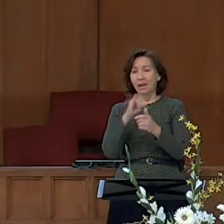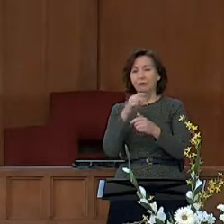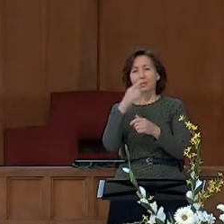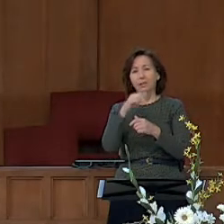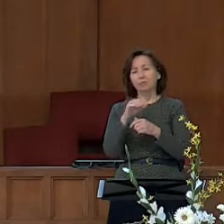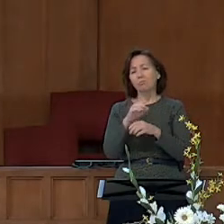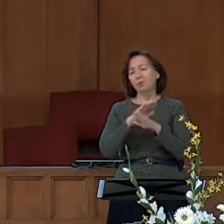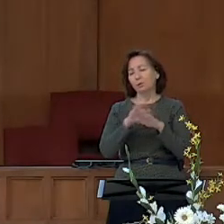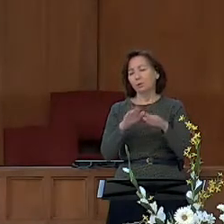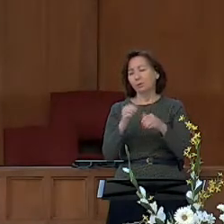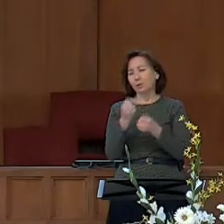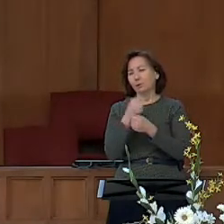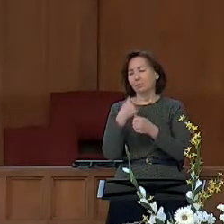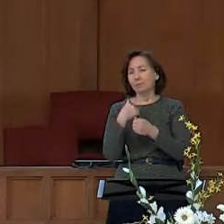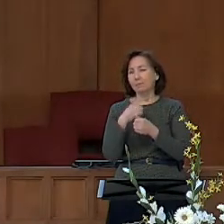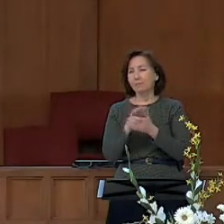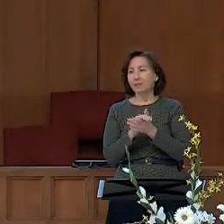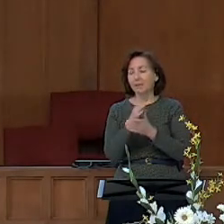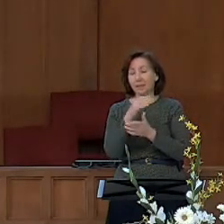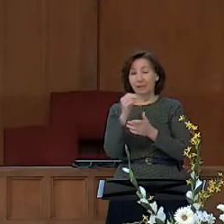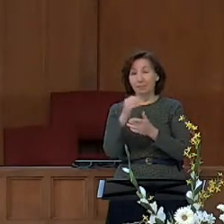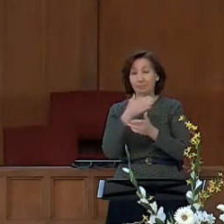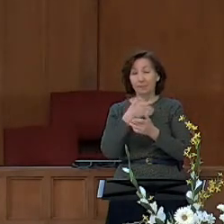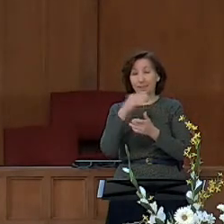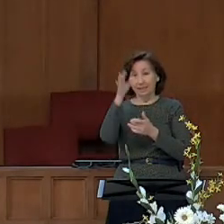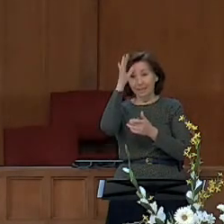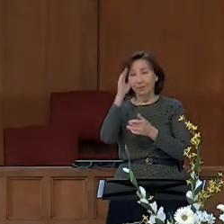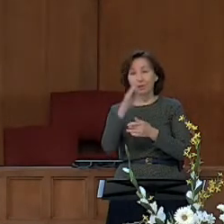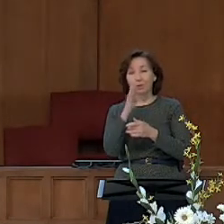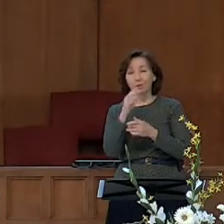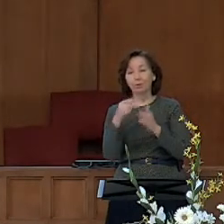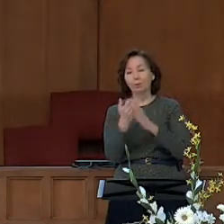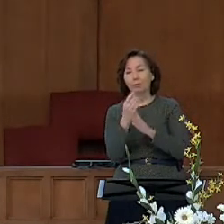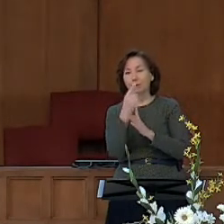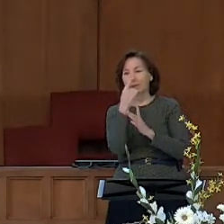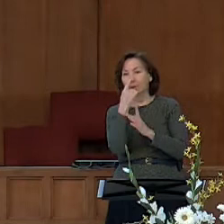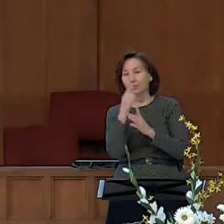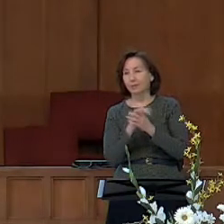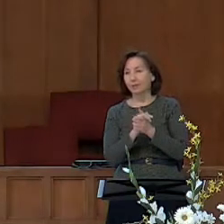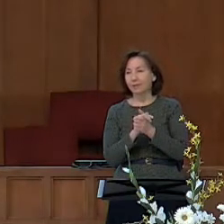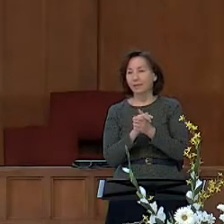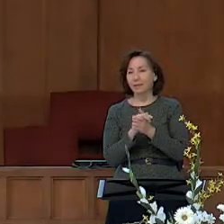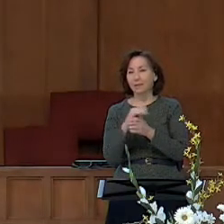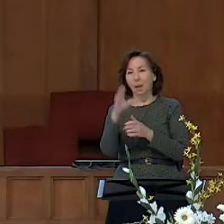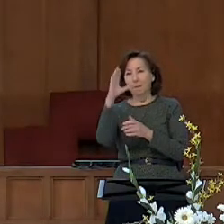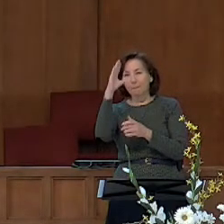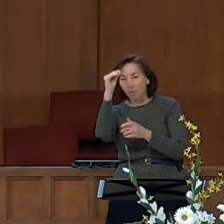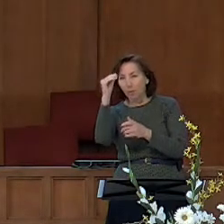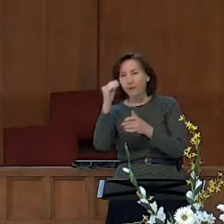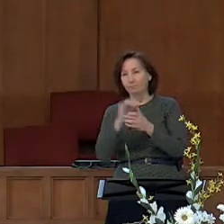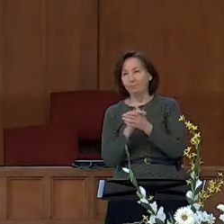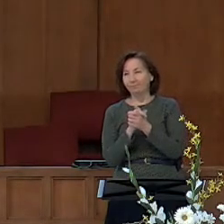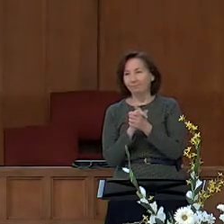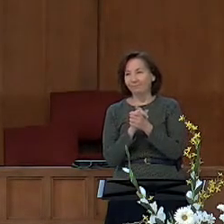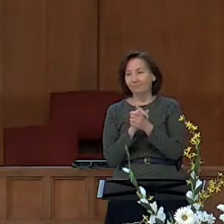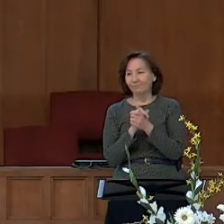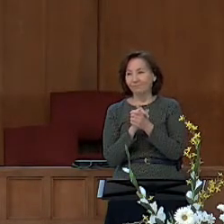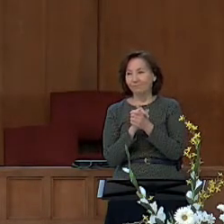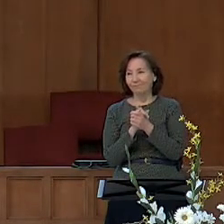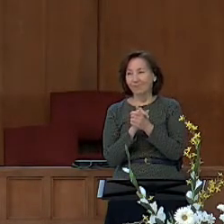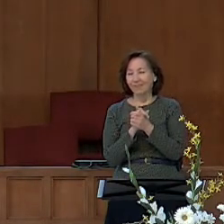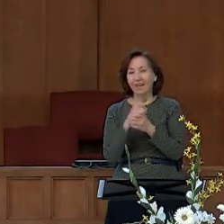me." My dad talks through his nose, you know. He would go, "Boy," and that's what he said, "Boy." He said, "I